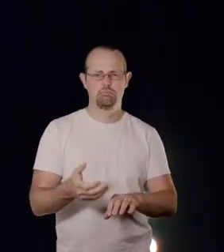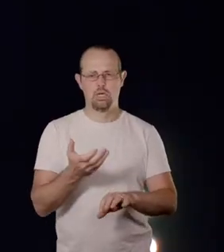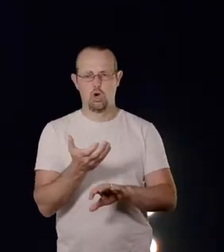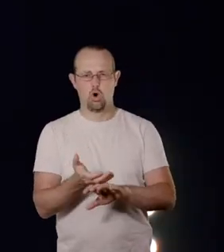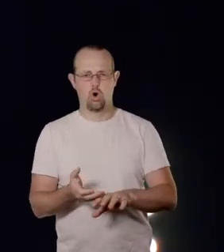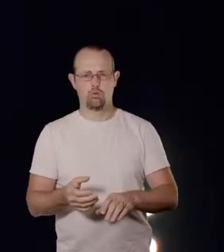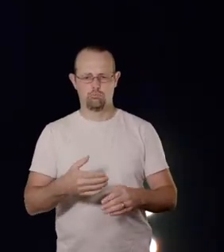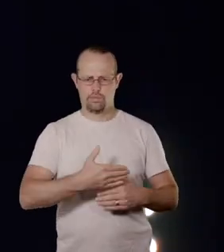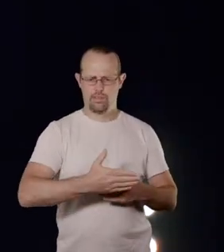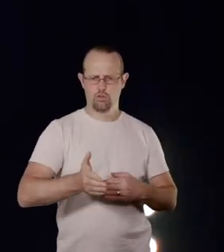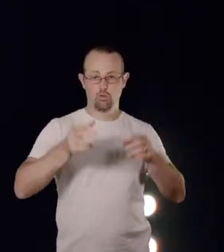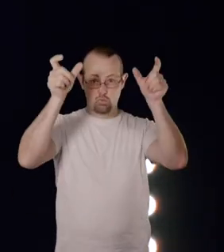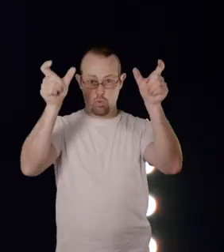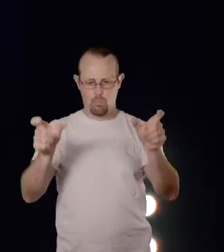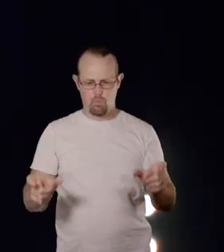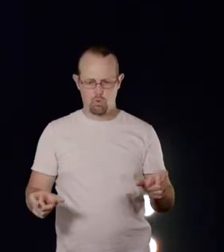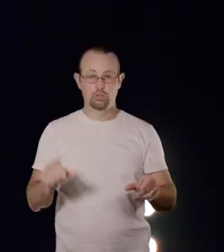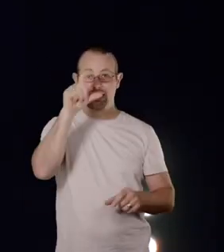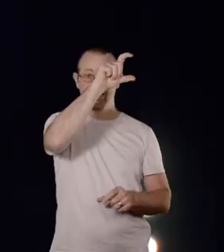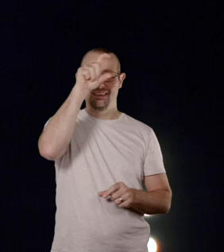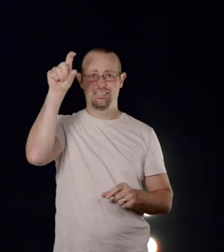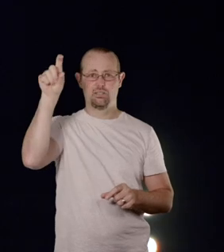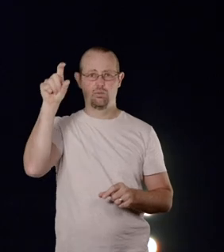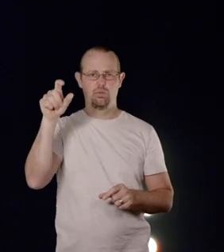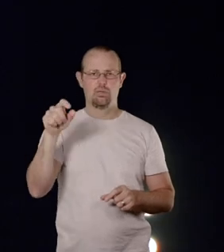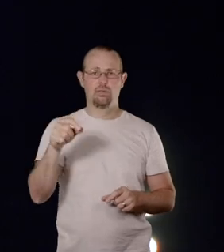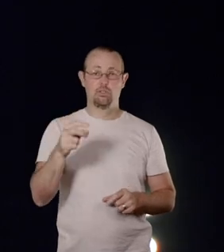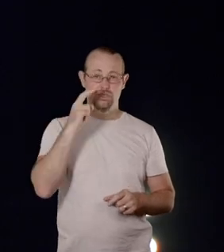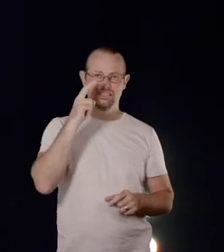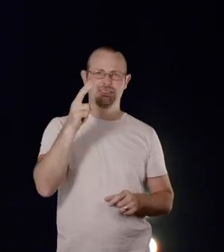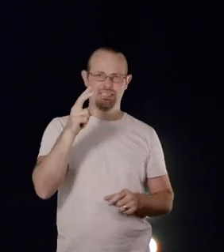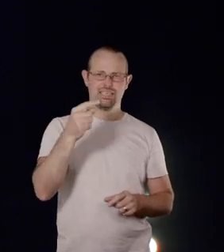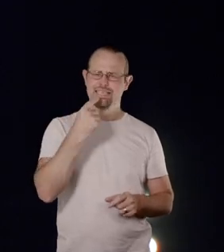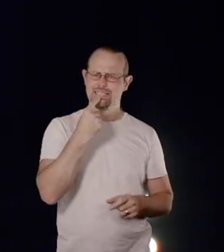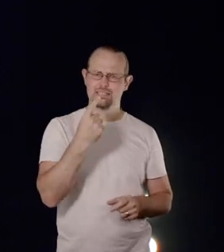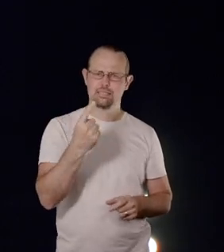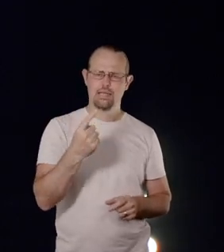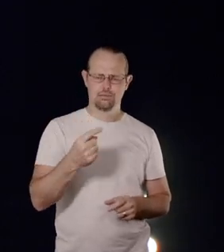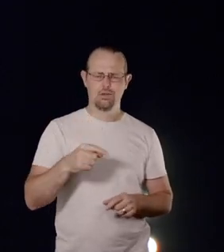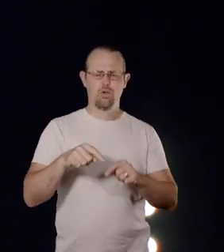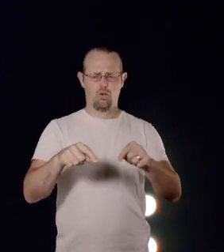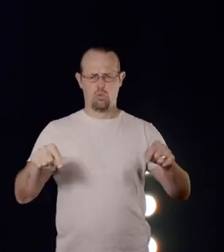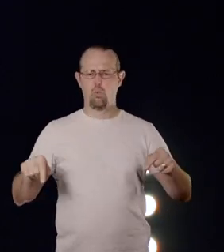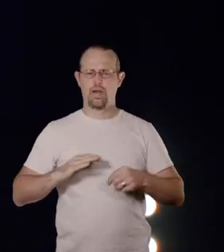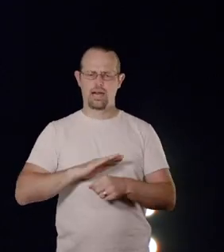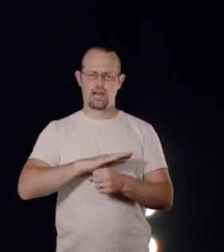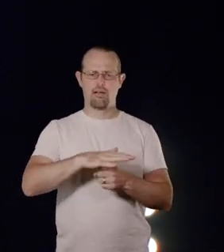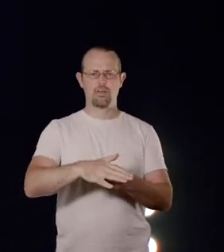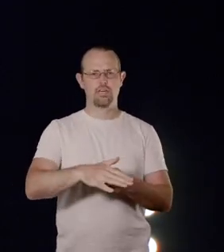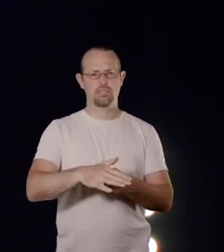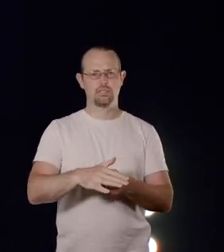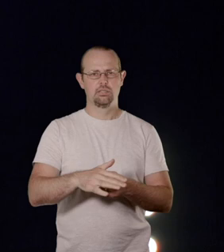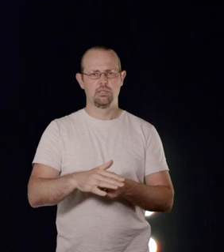sign, a visible sign to say, we're covered. They didn't put it, they were not encouraged to put it down on the